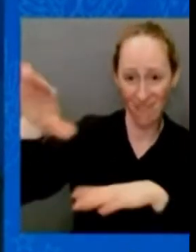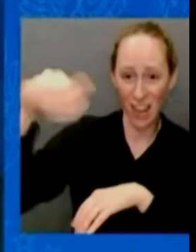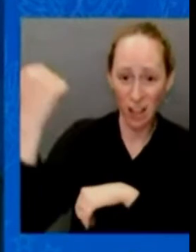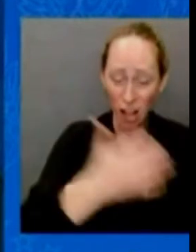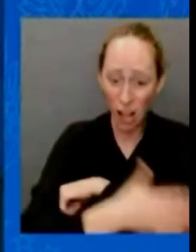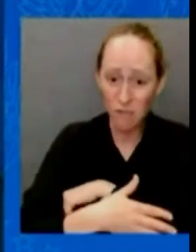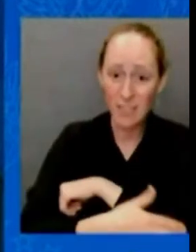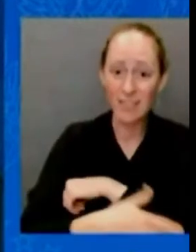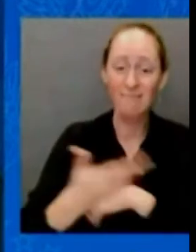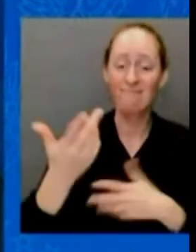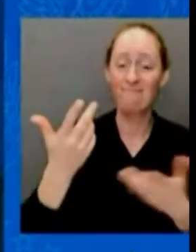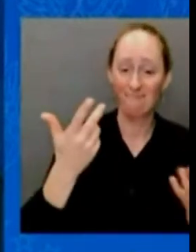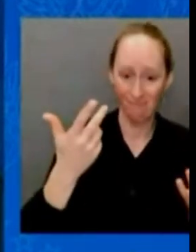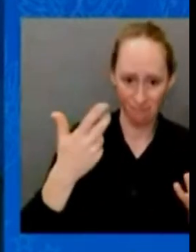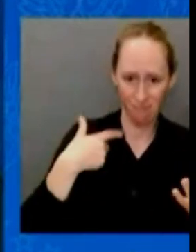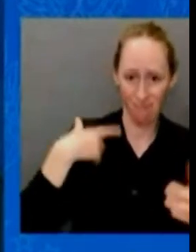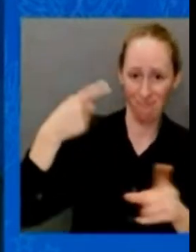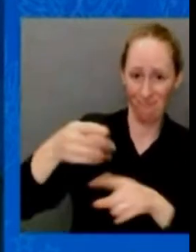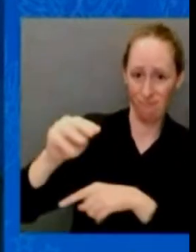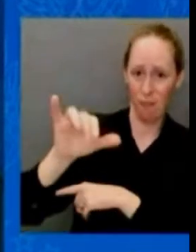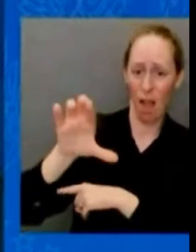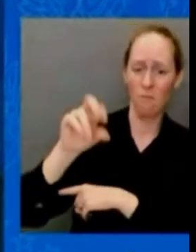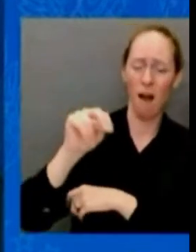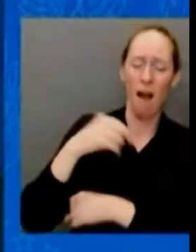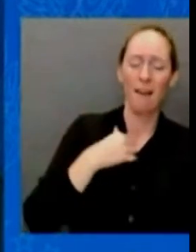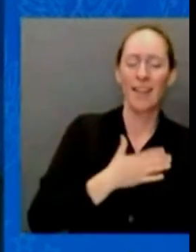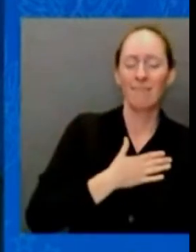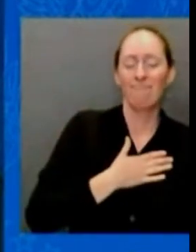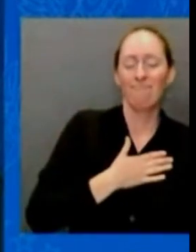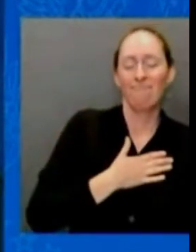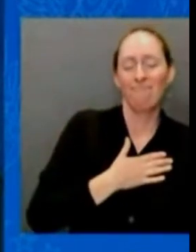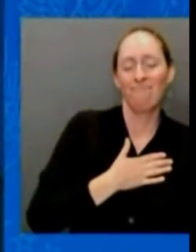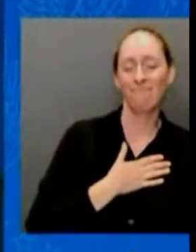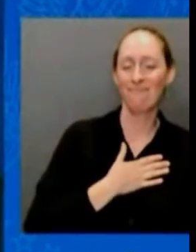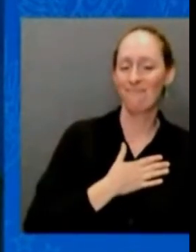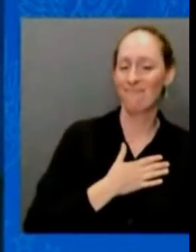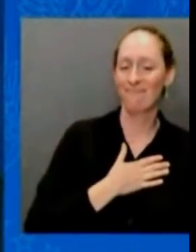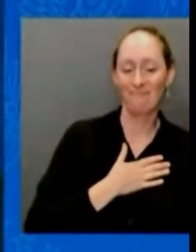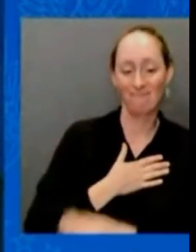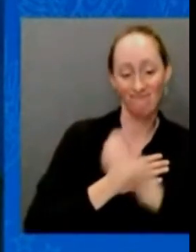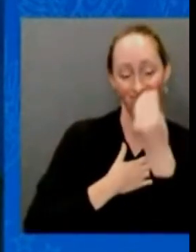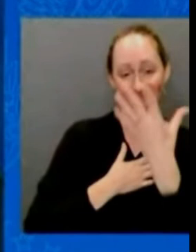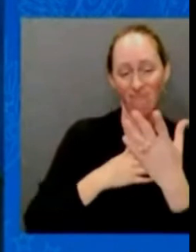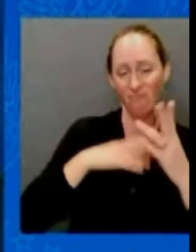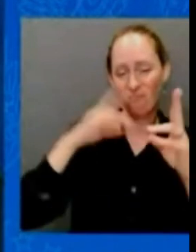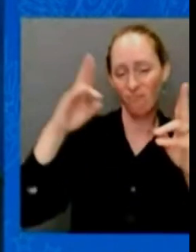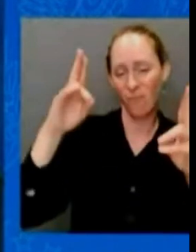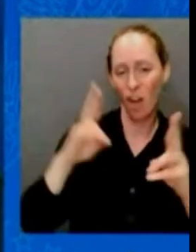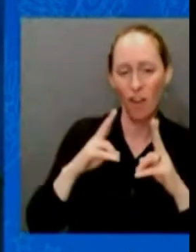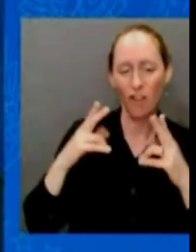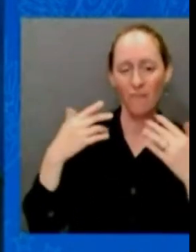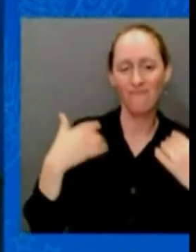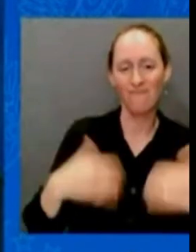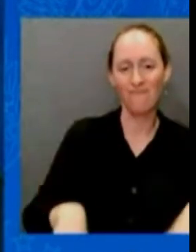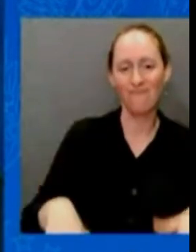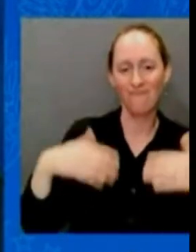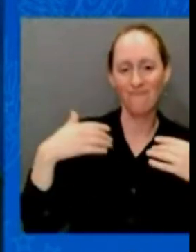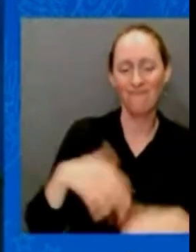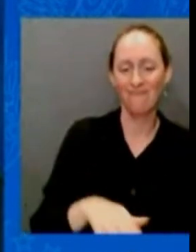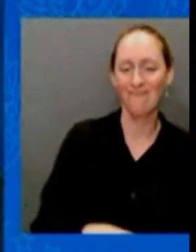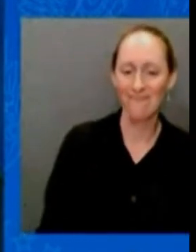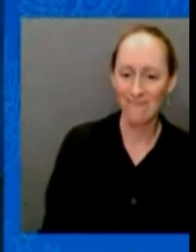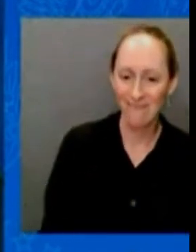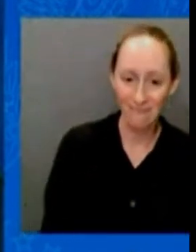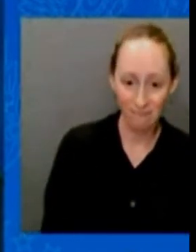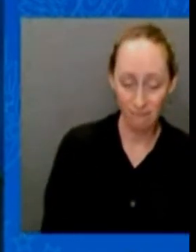humbling and a profound honor. We wouldn't be here today, Mr. President, without your vision and leadership on the